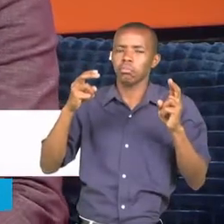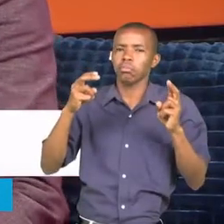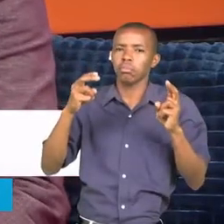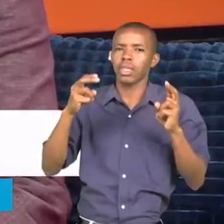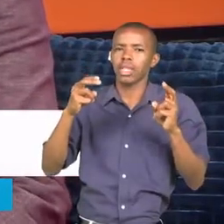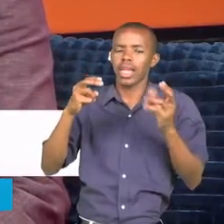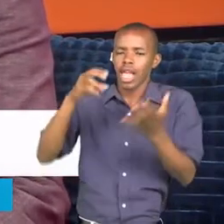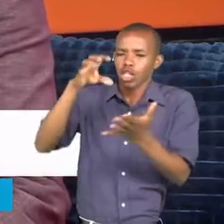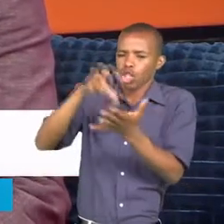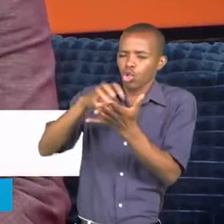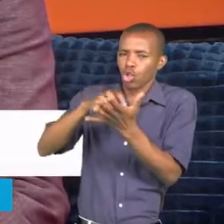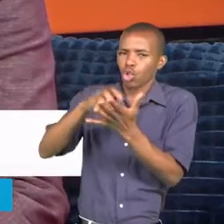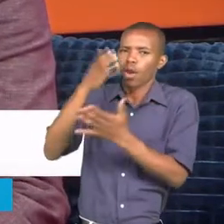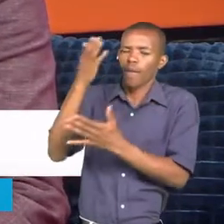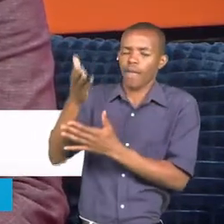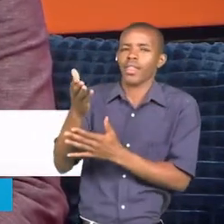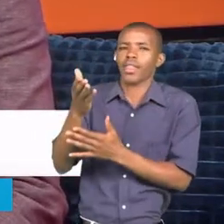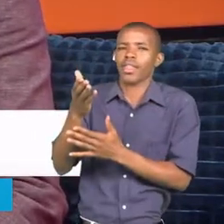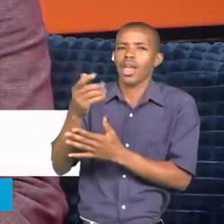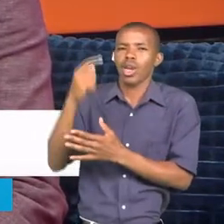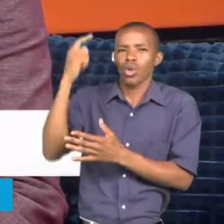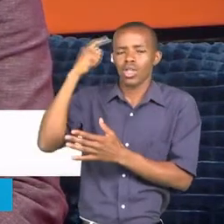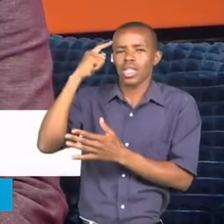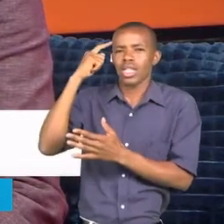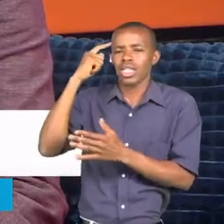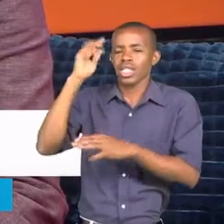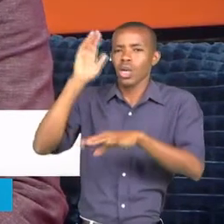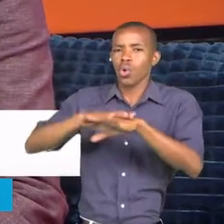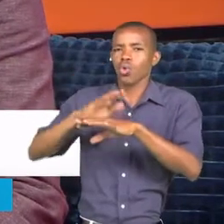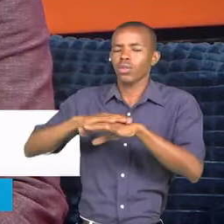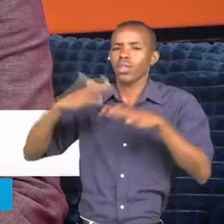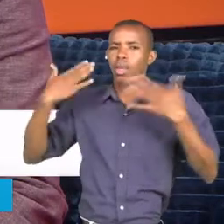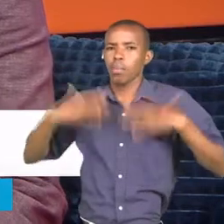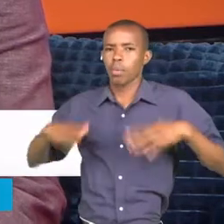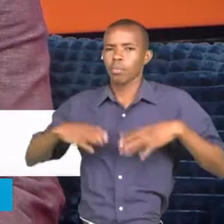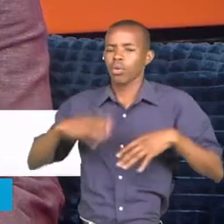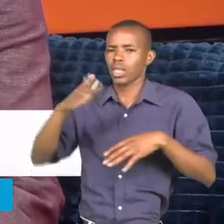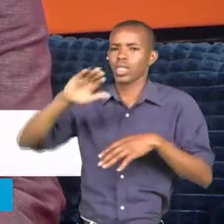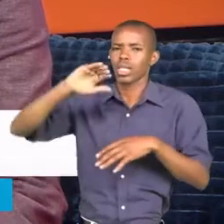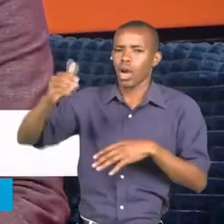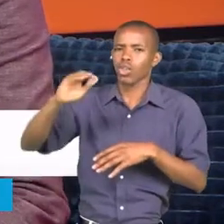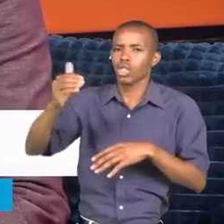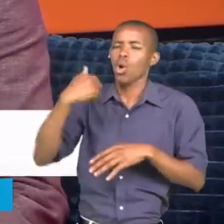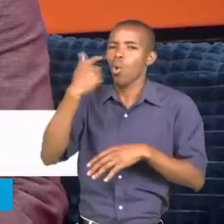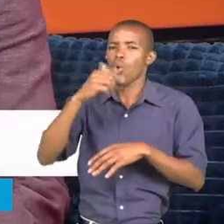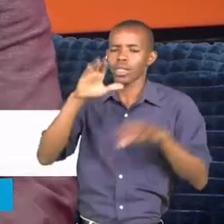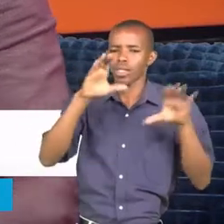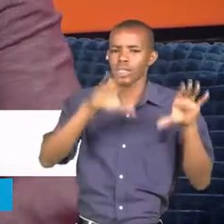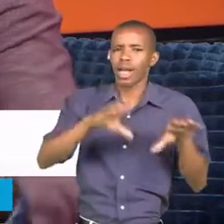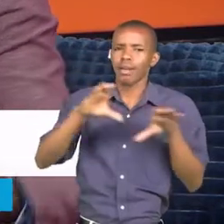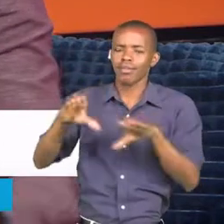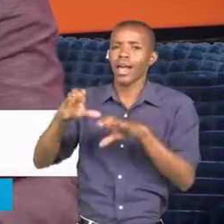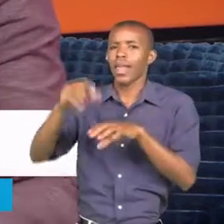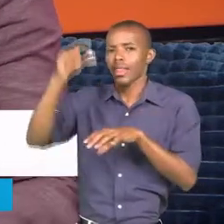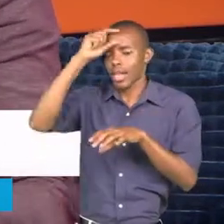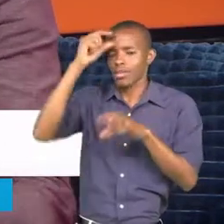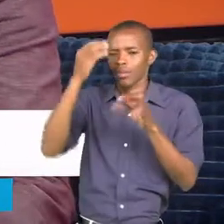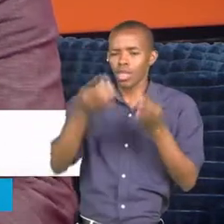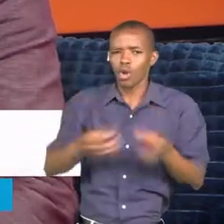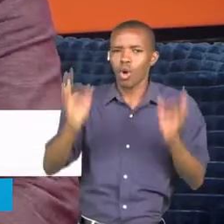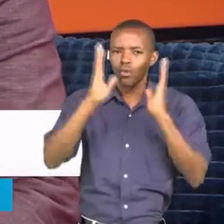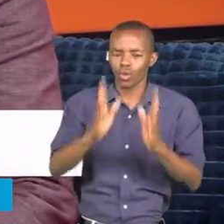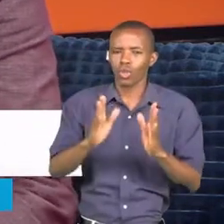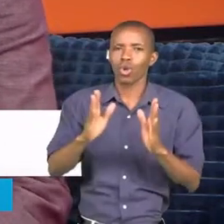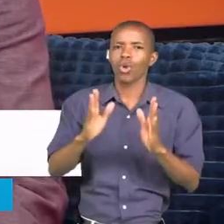every aspect of this situation, do you think it's fair for the residents in these counties who are suffering for a government official, senior